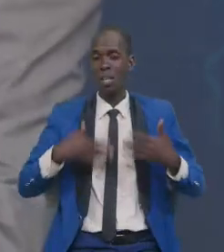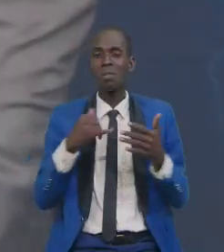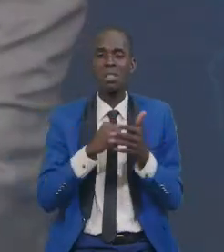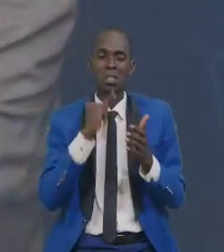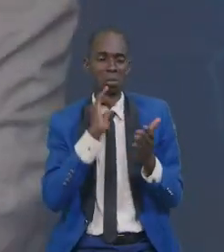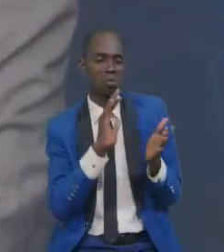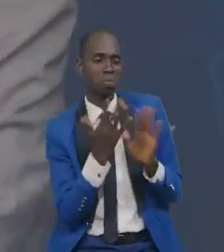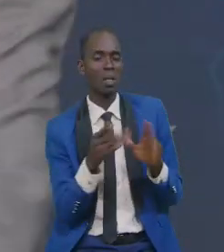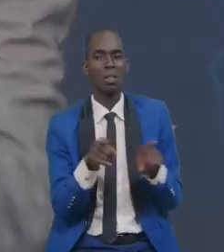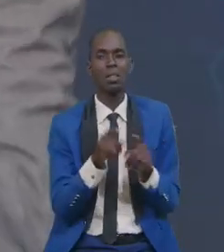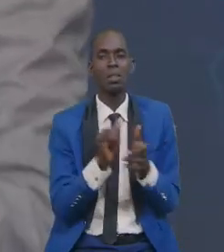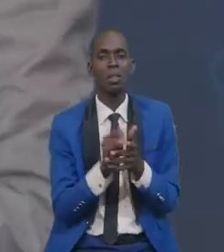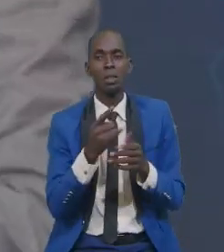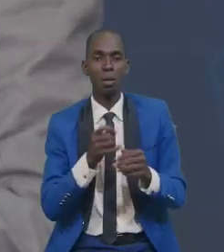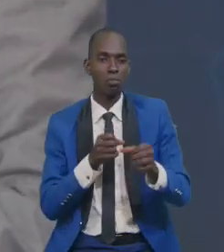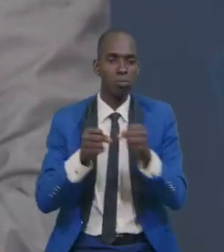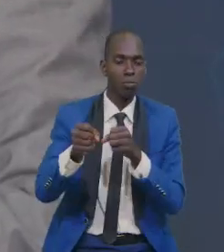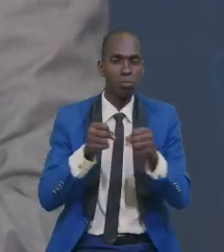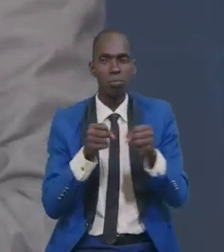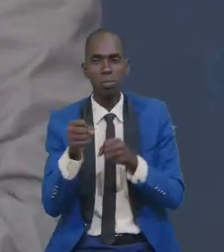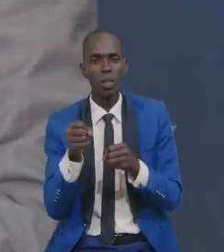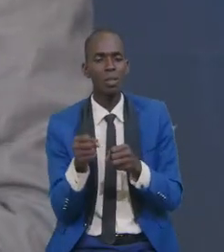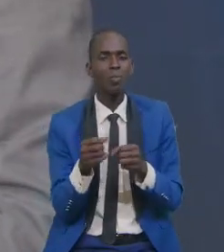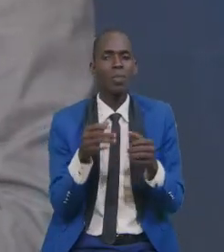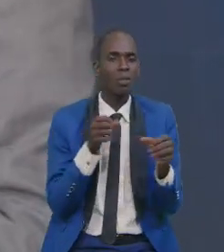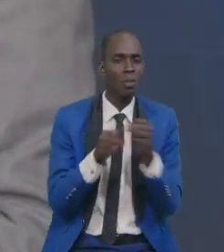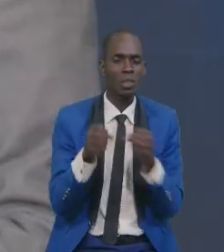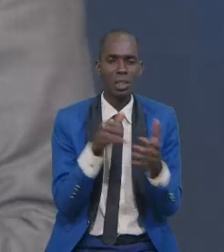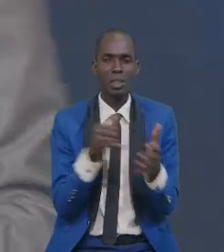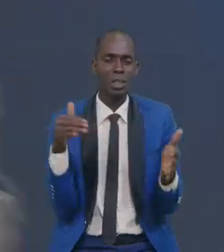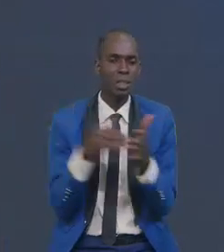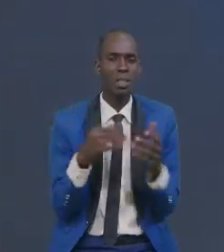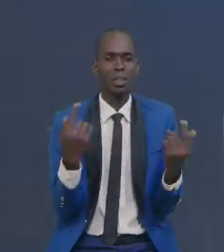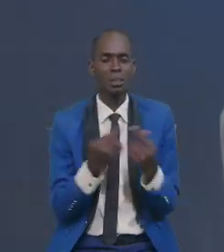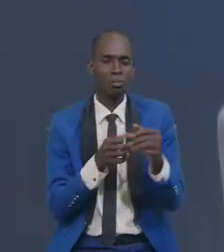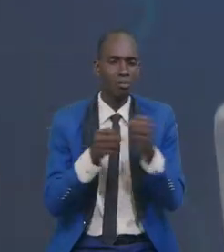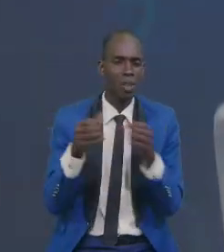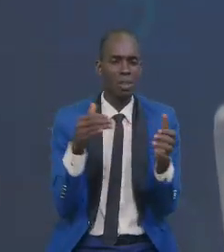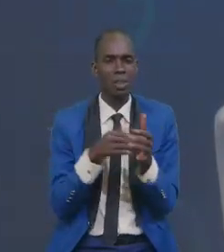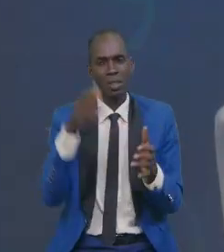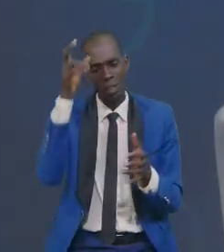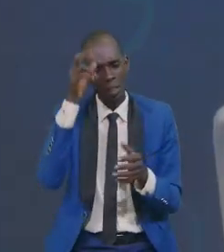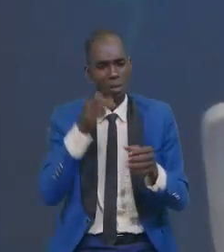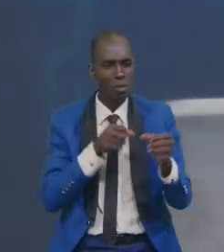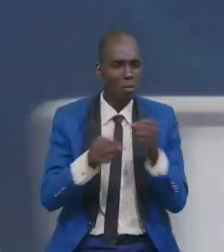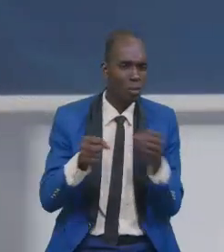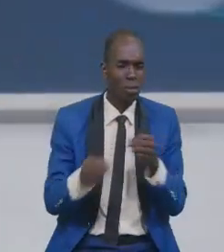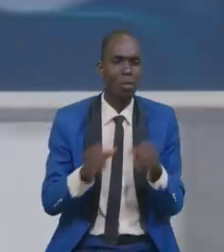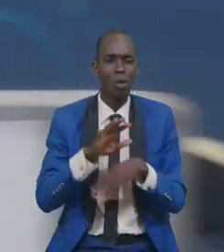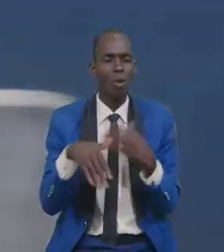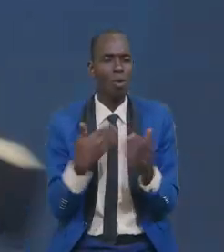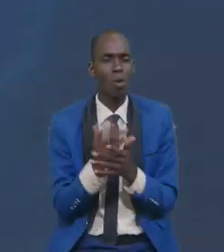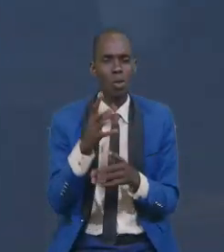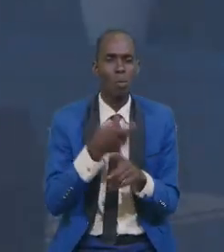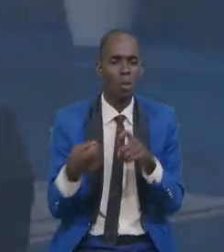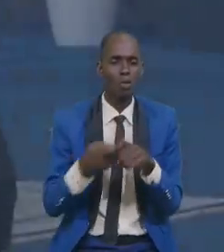punching, you're striving, you're fighting against sin, against Satan, against all that persecution, and you're